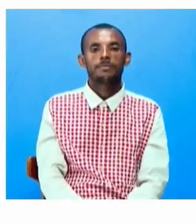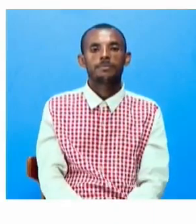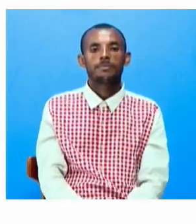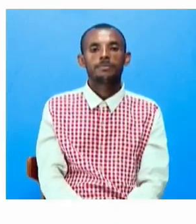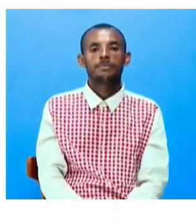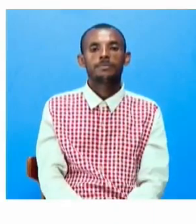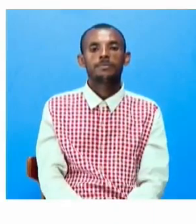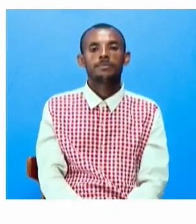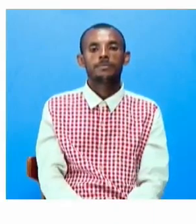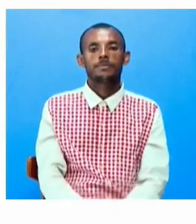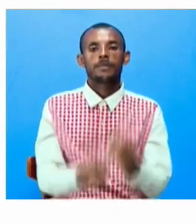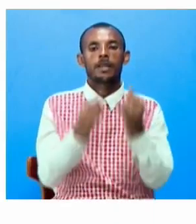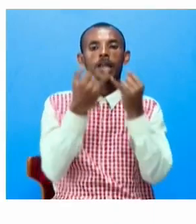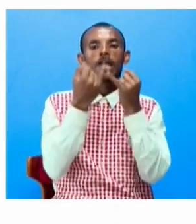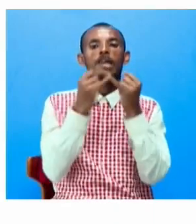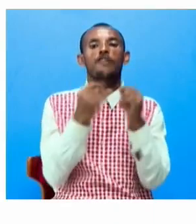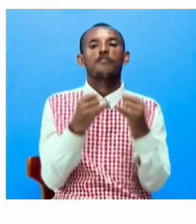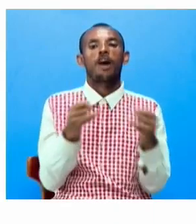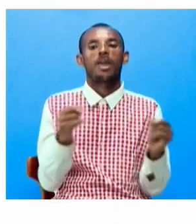Divide